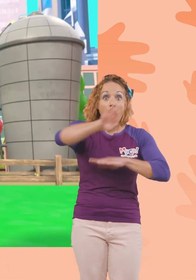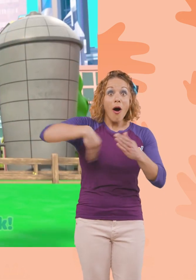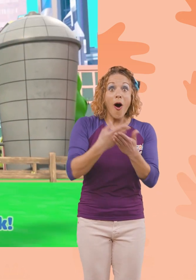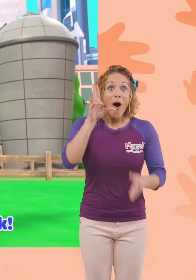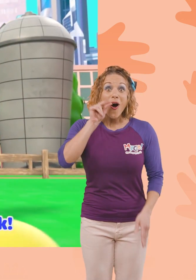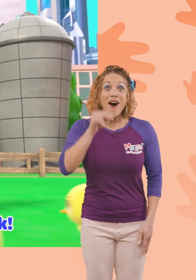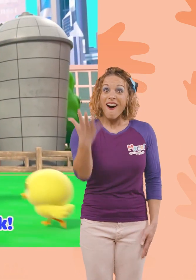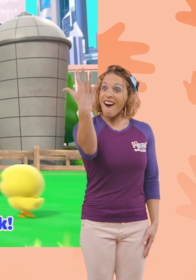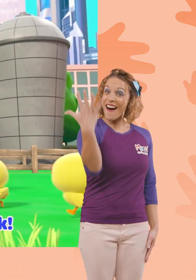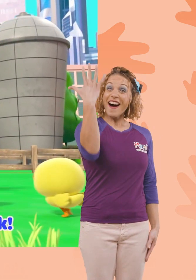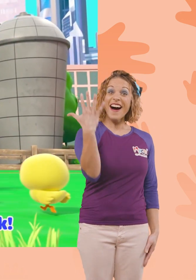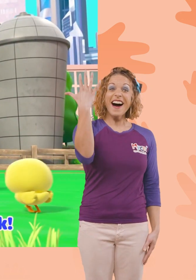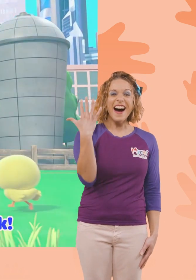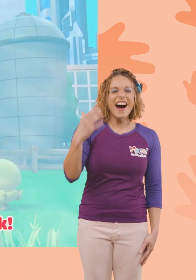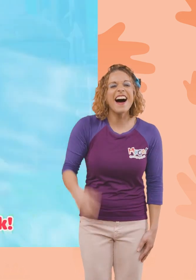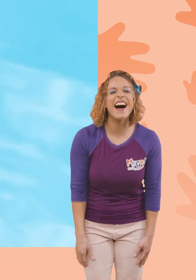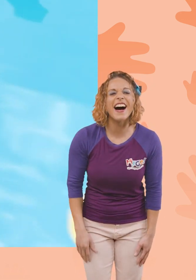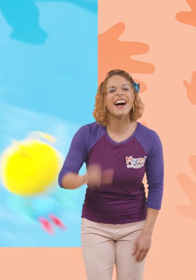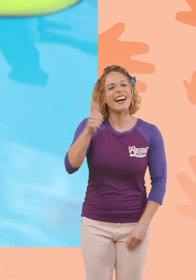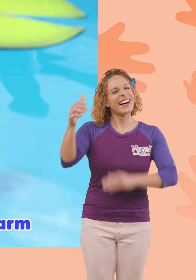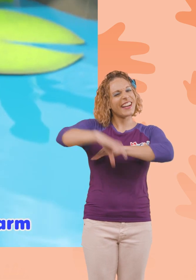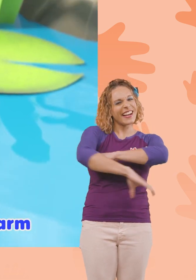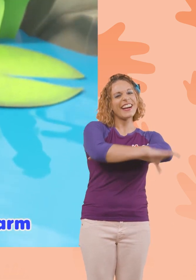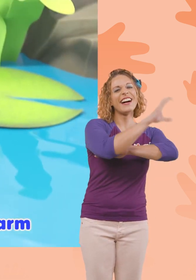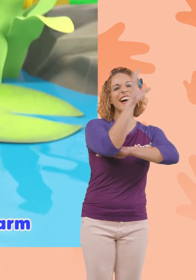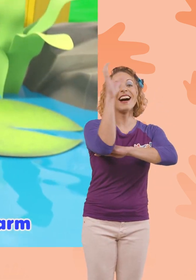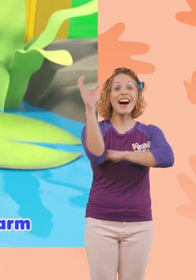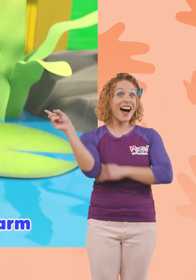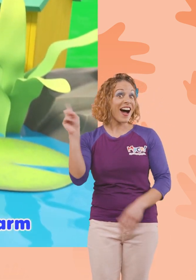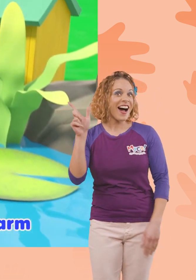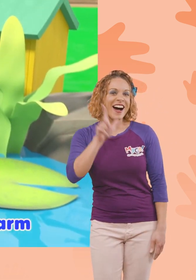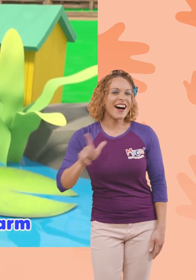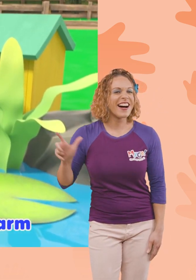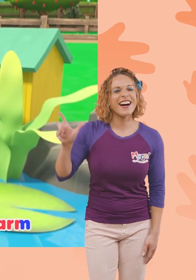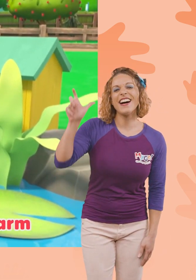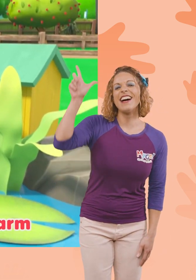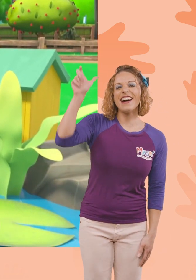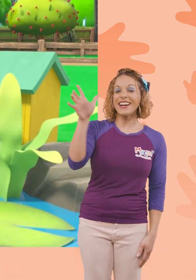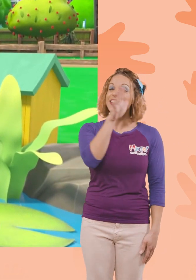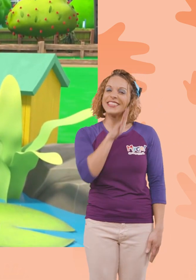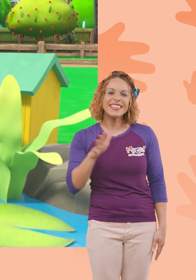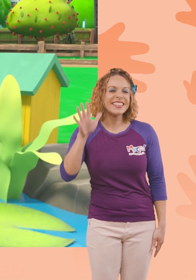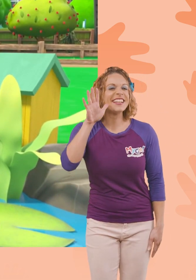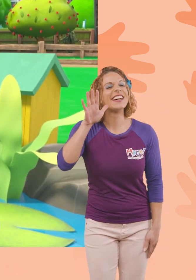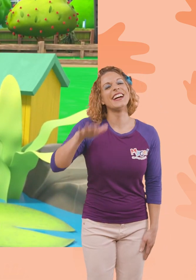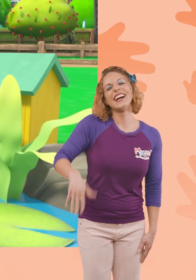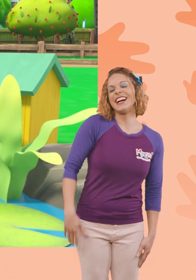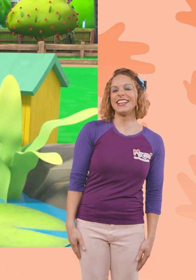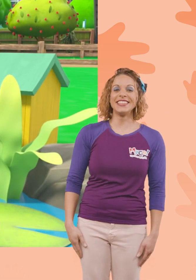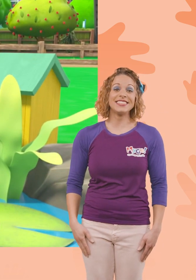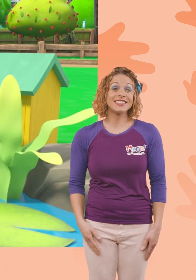quack. And all of her ducks came back. Another sunny day at Lellobee Farm. Lellobee